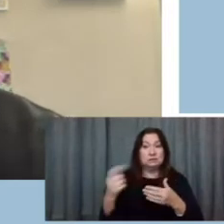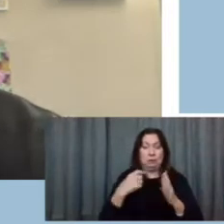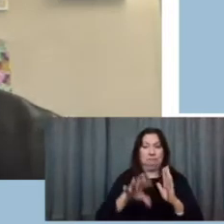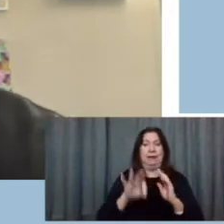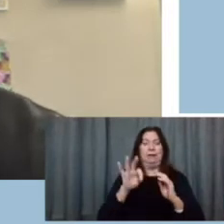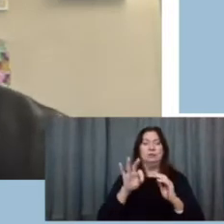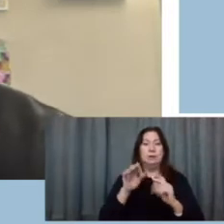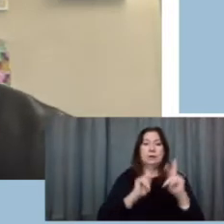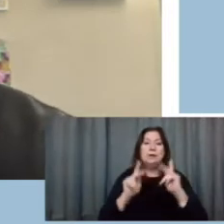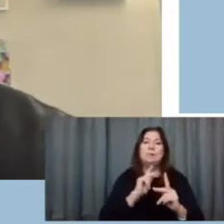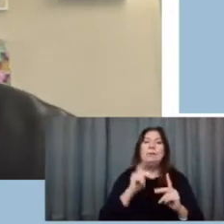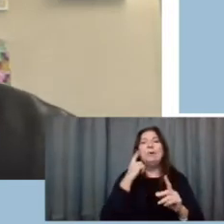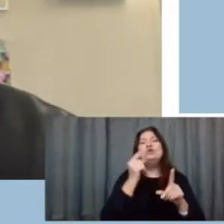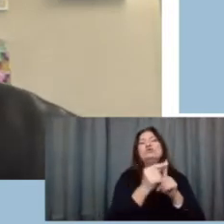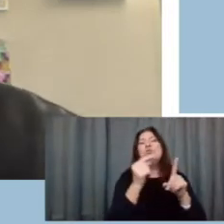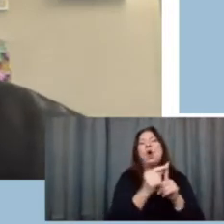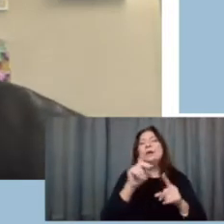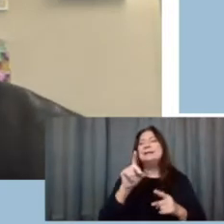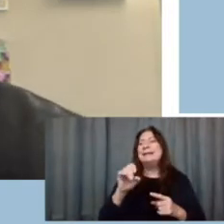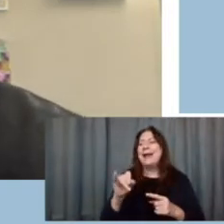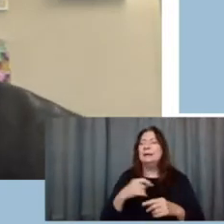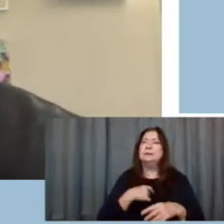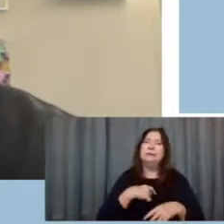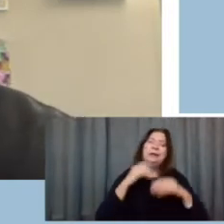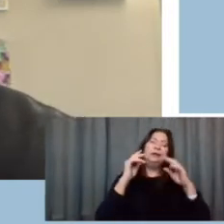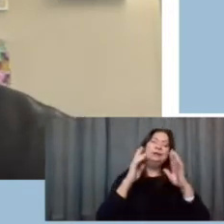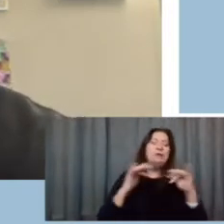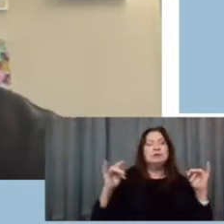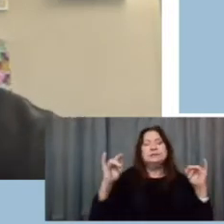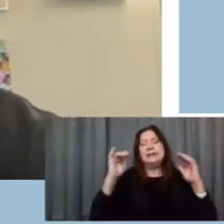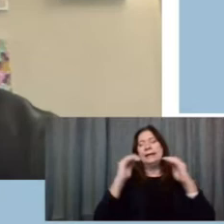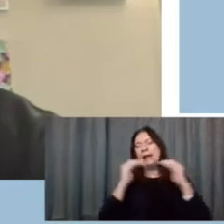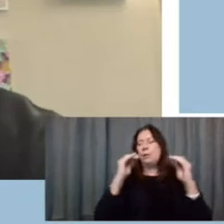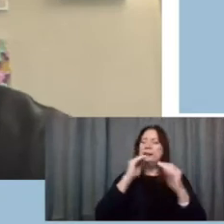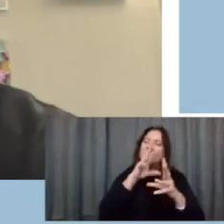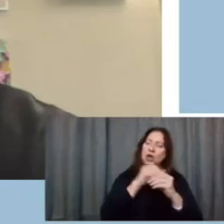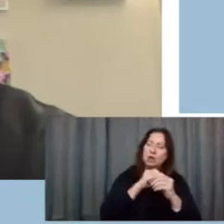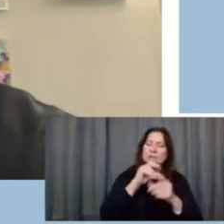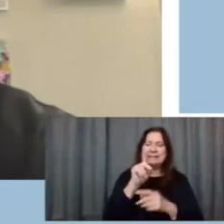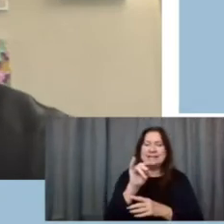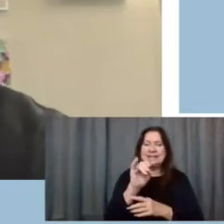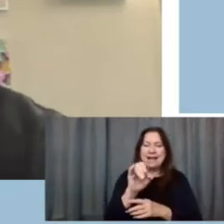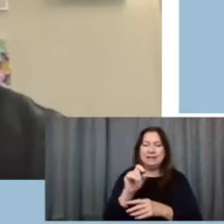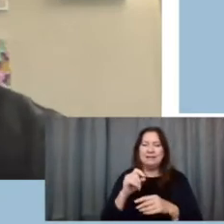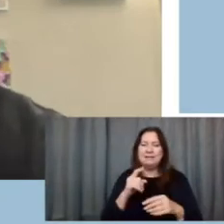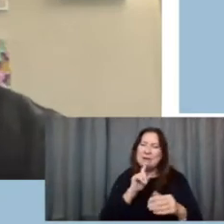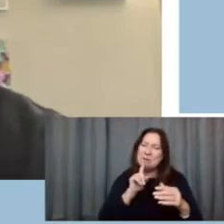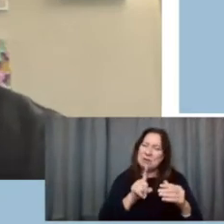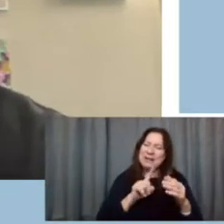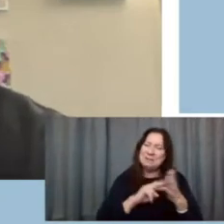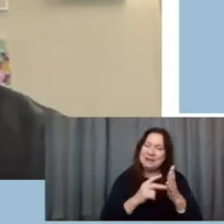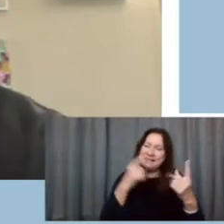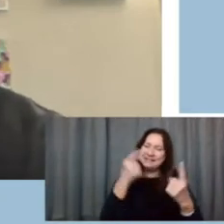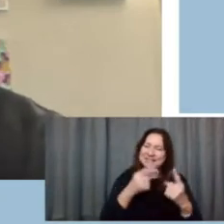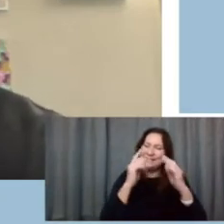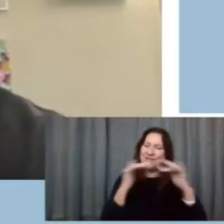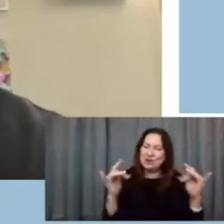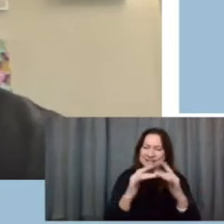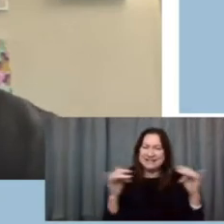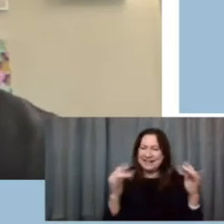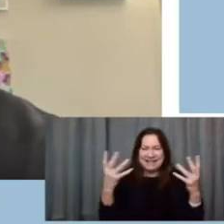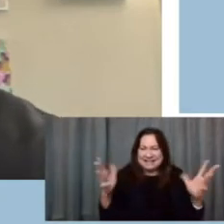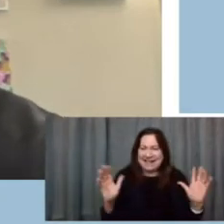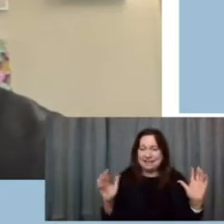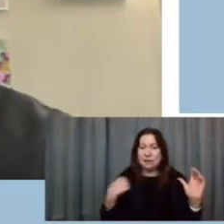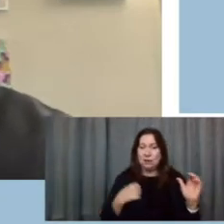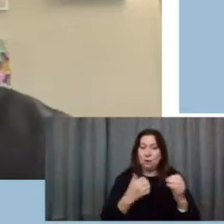throw around terms like DEI, diversity, equity, inclusion, but really what they're talking about is diversity. And when we ask them to kind of